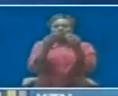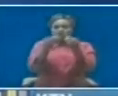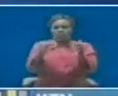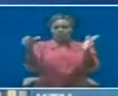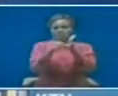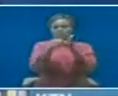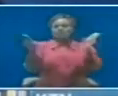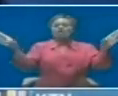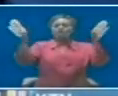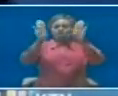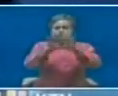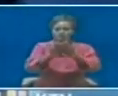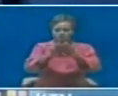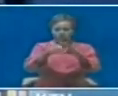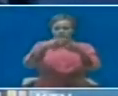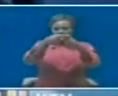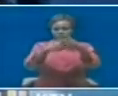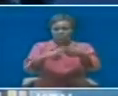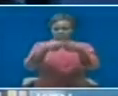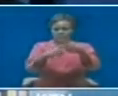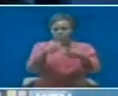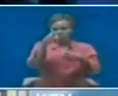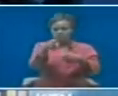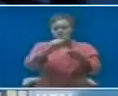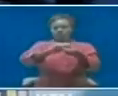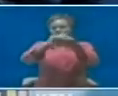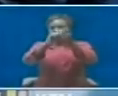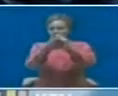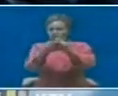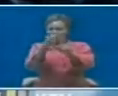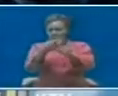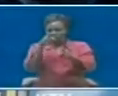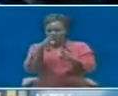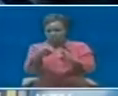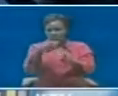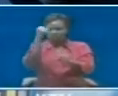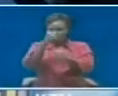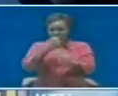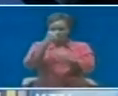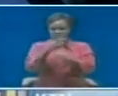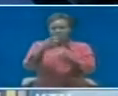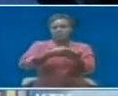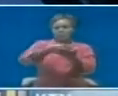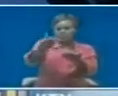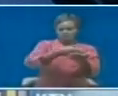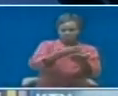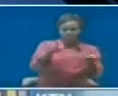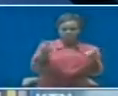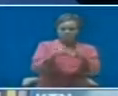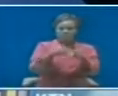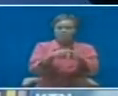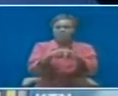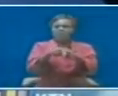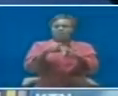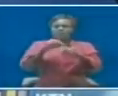is closing its loss-making plant and changing its cap from that of a manufacturer to a distributor. But is this enough